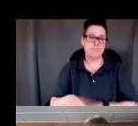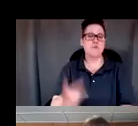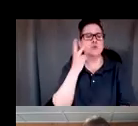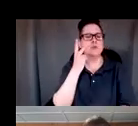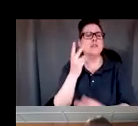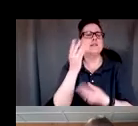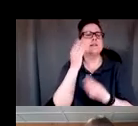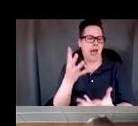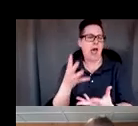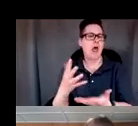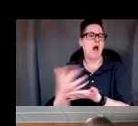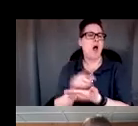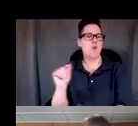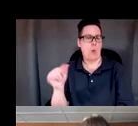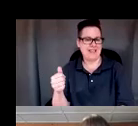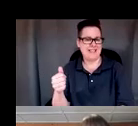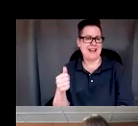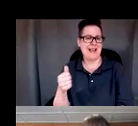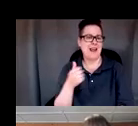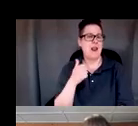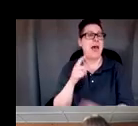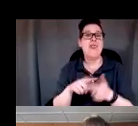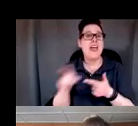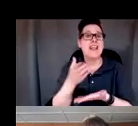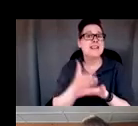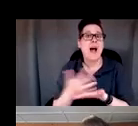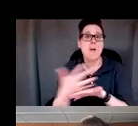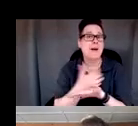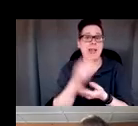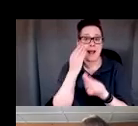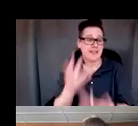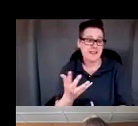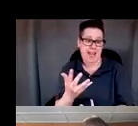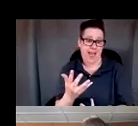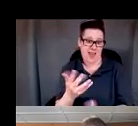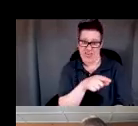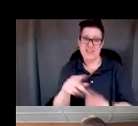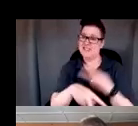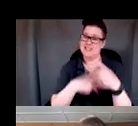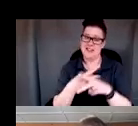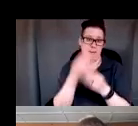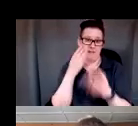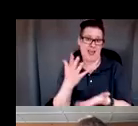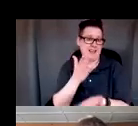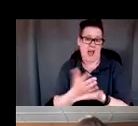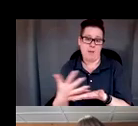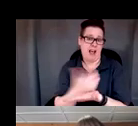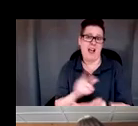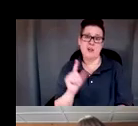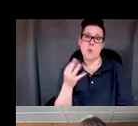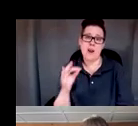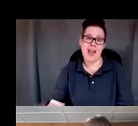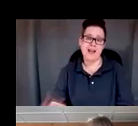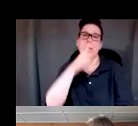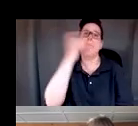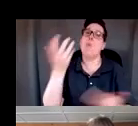2010, and I'm going to apologize. They stopped collecting the data in this format as of 2019, again,